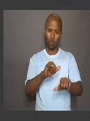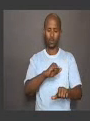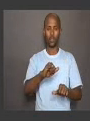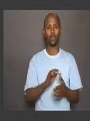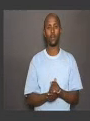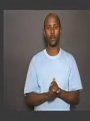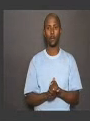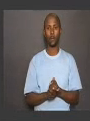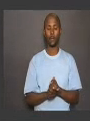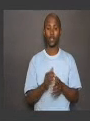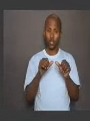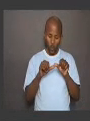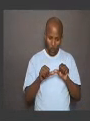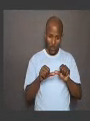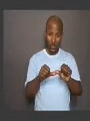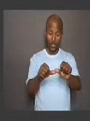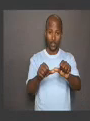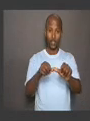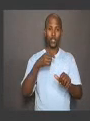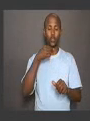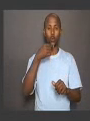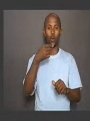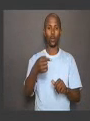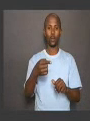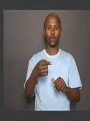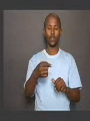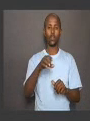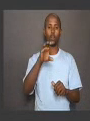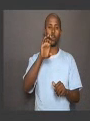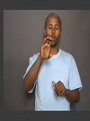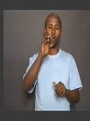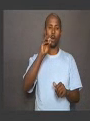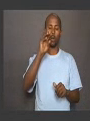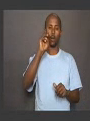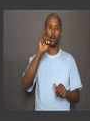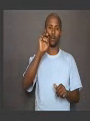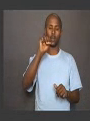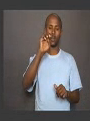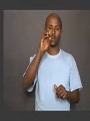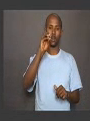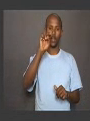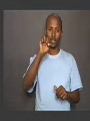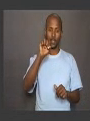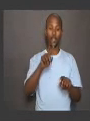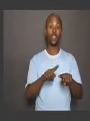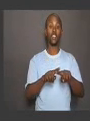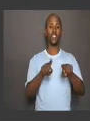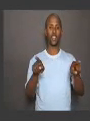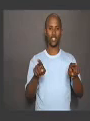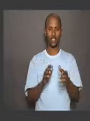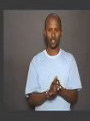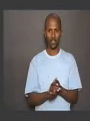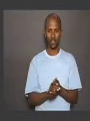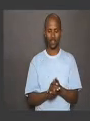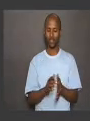This constant is called the common difference. For